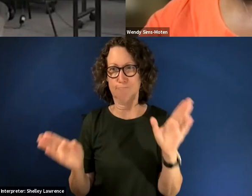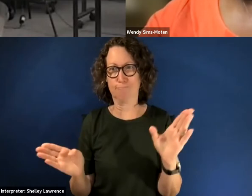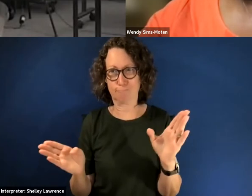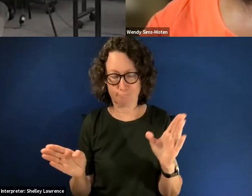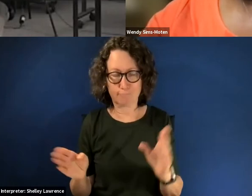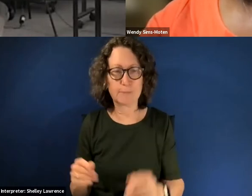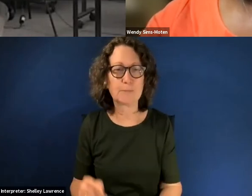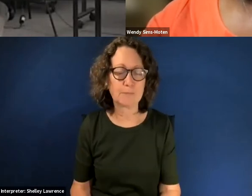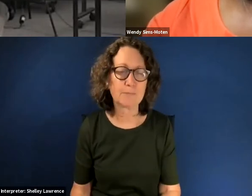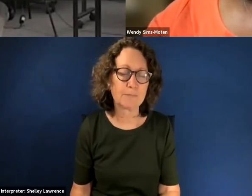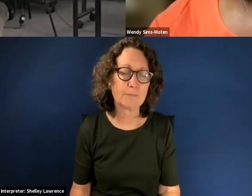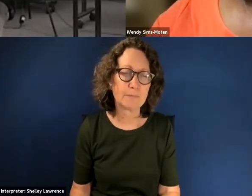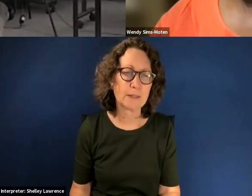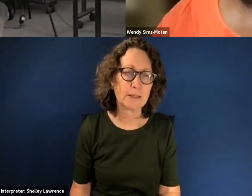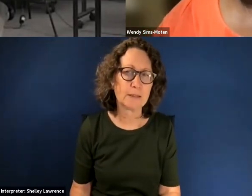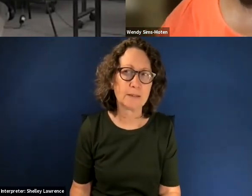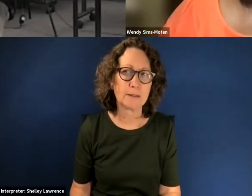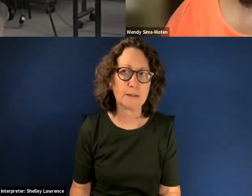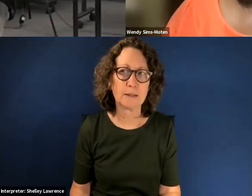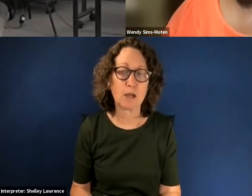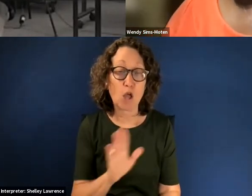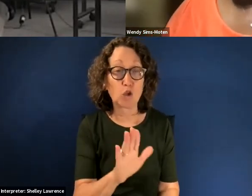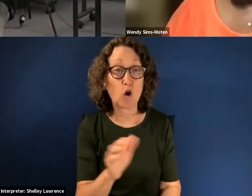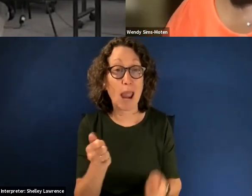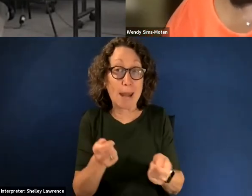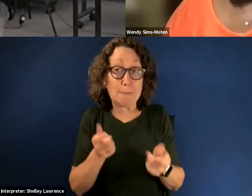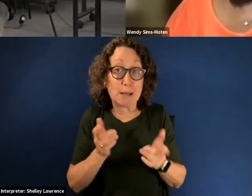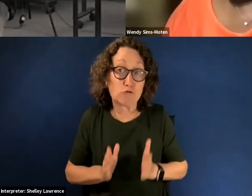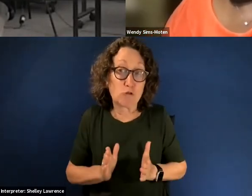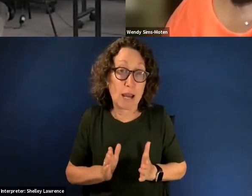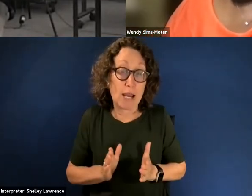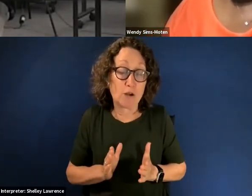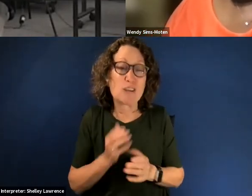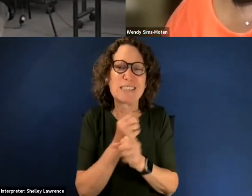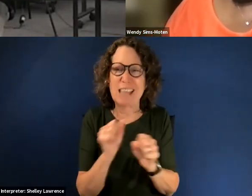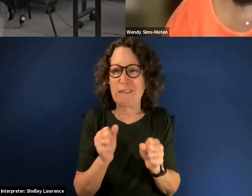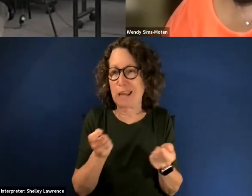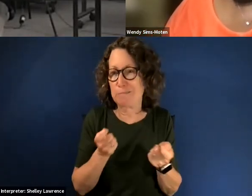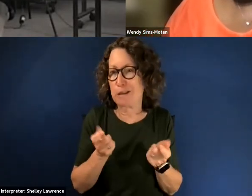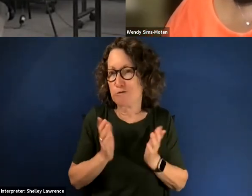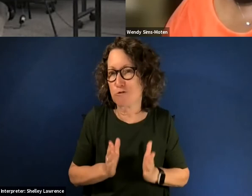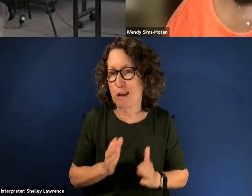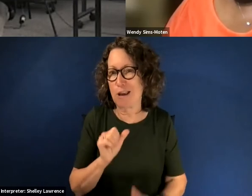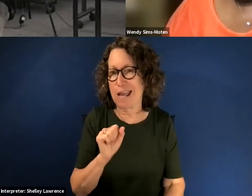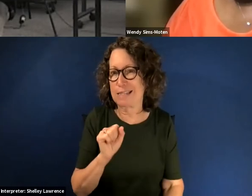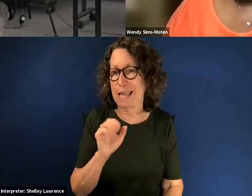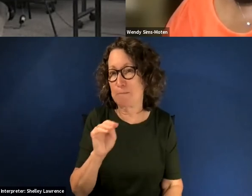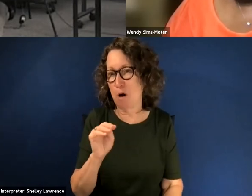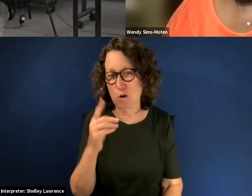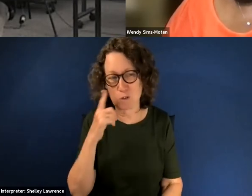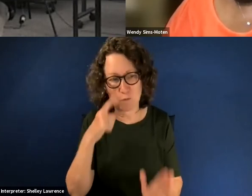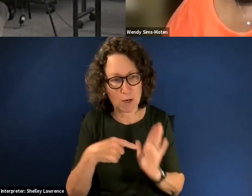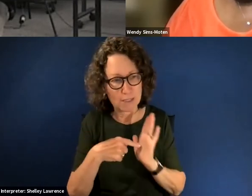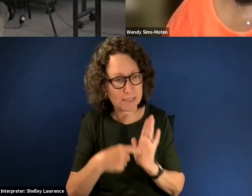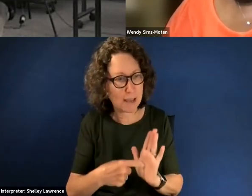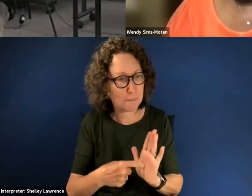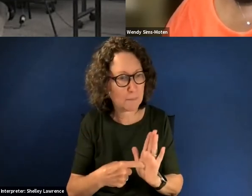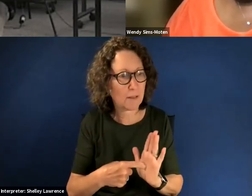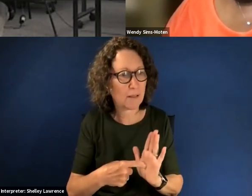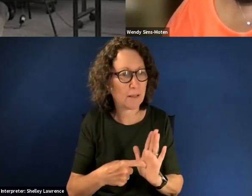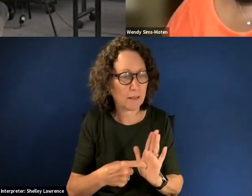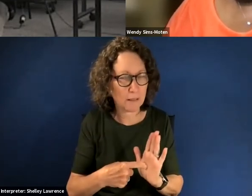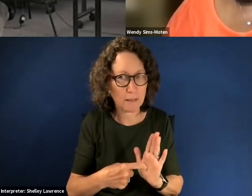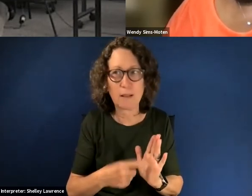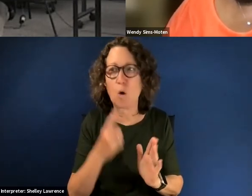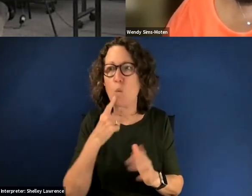And so your administrator, safety administrator at San Marcos, for example, will sit down